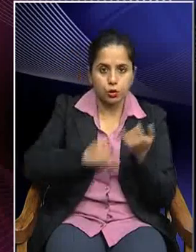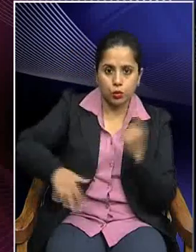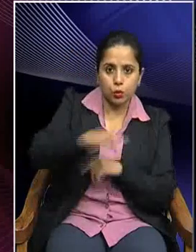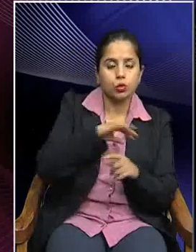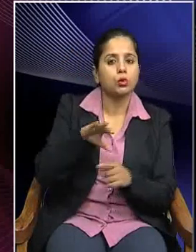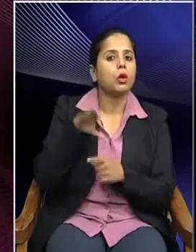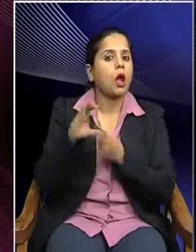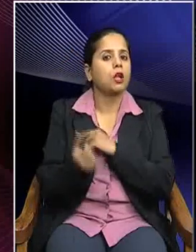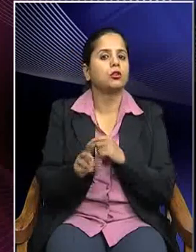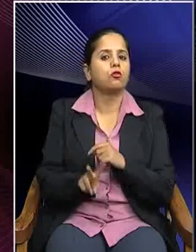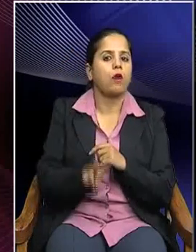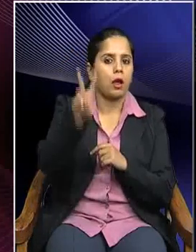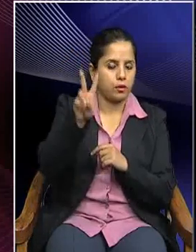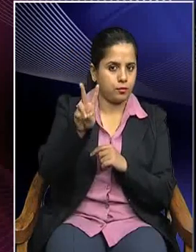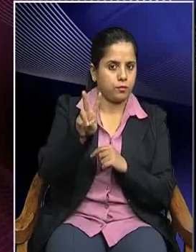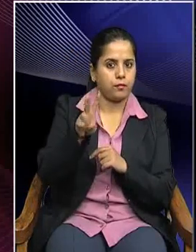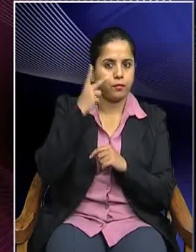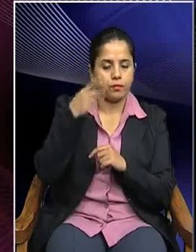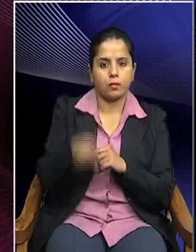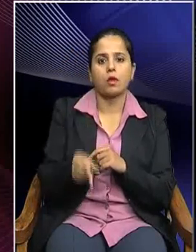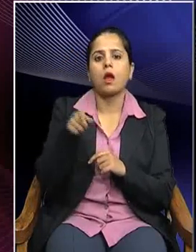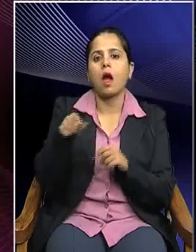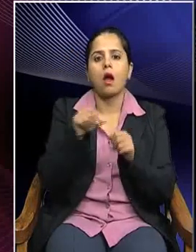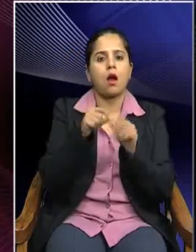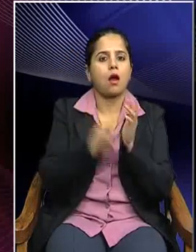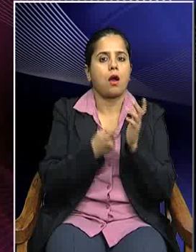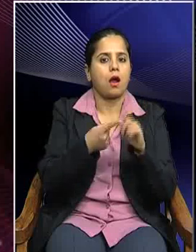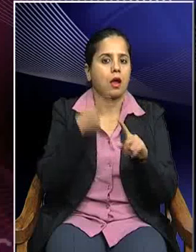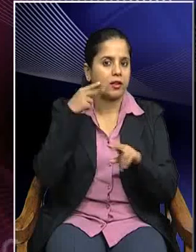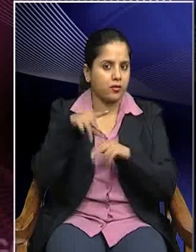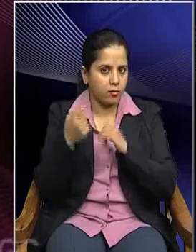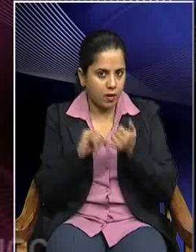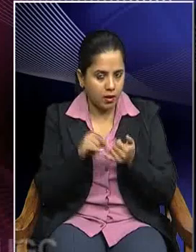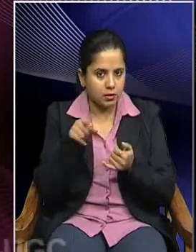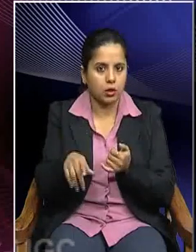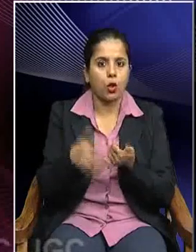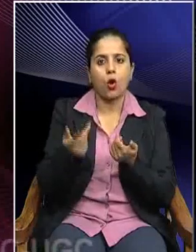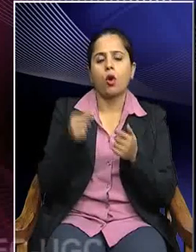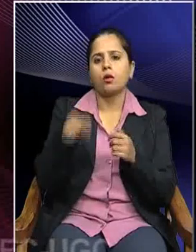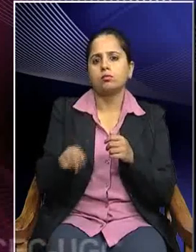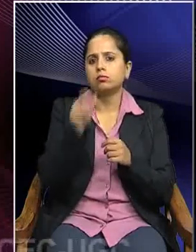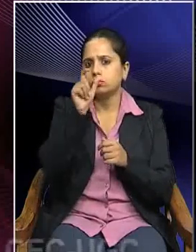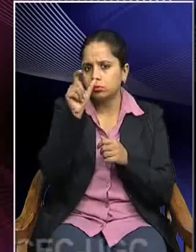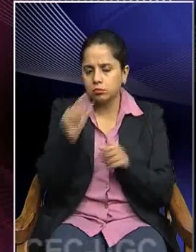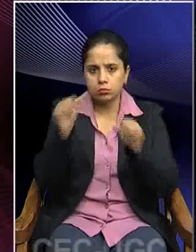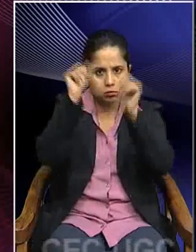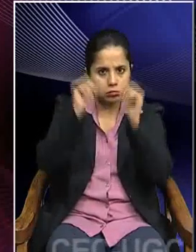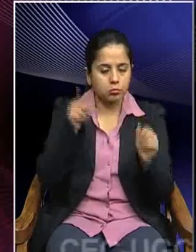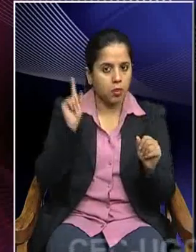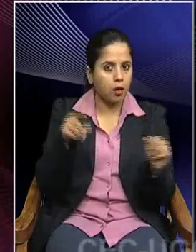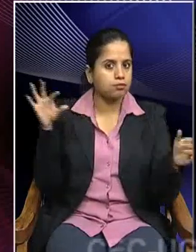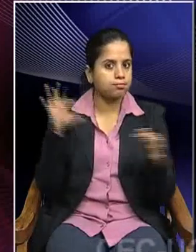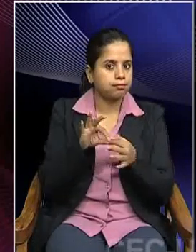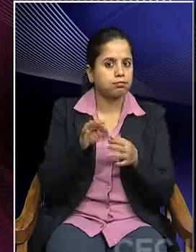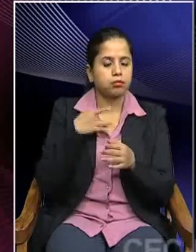cultural value of these artifacts, these sculptures. They have to be connected